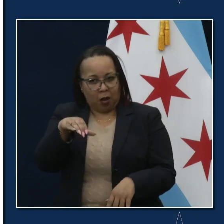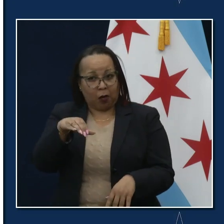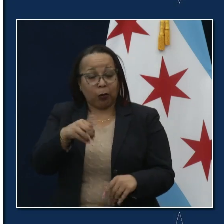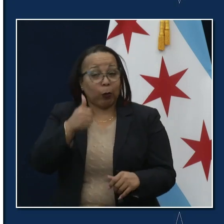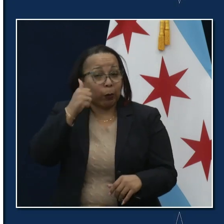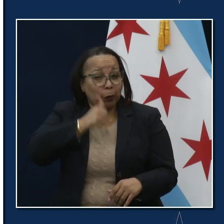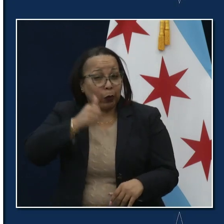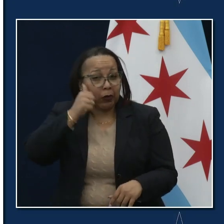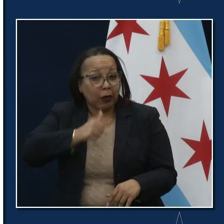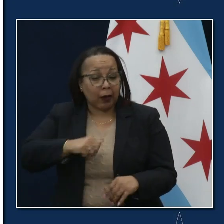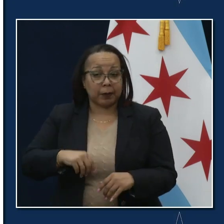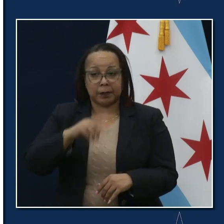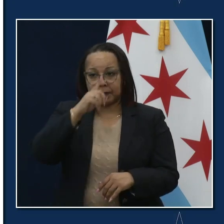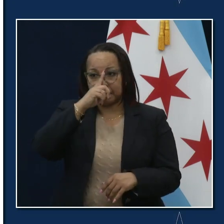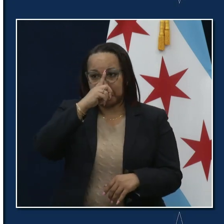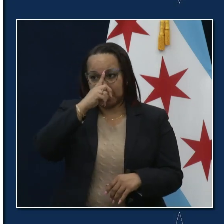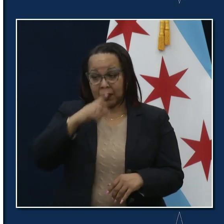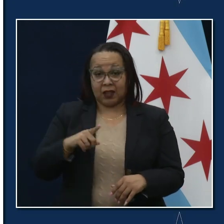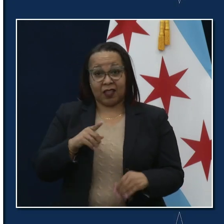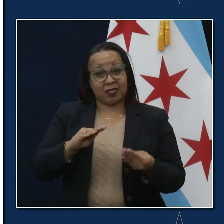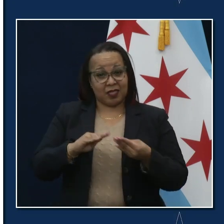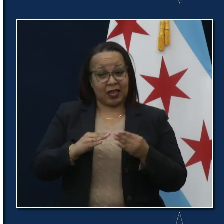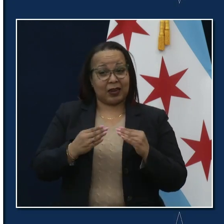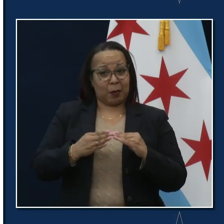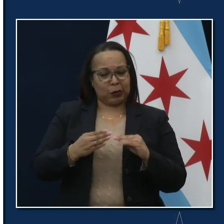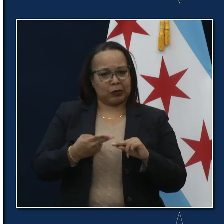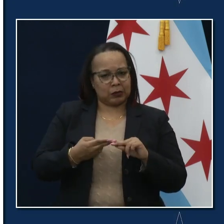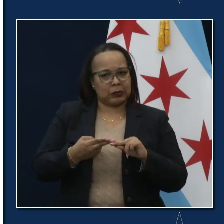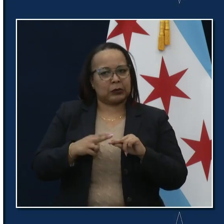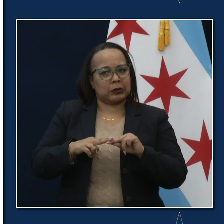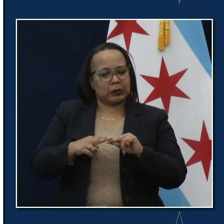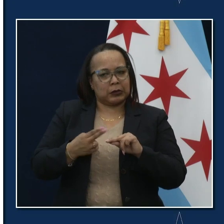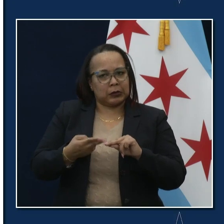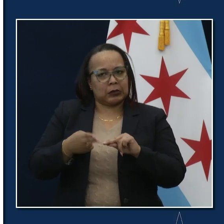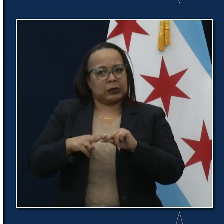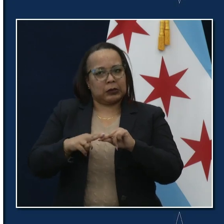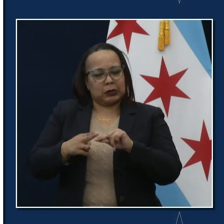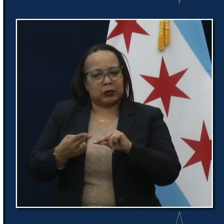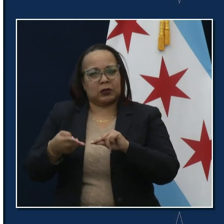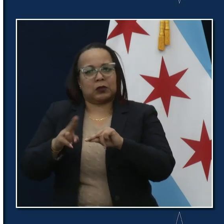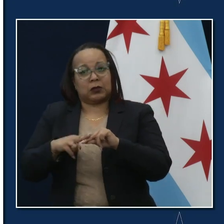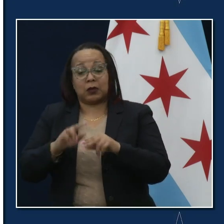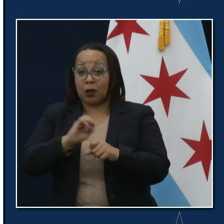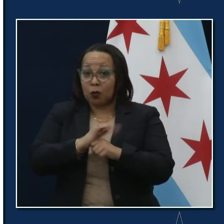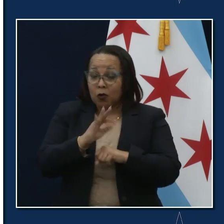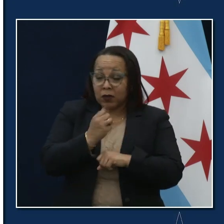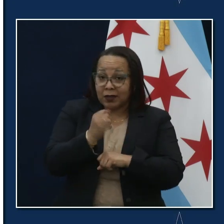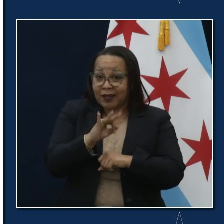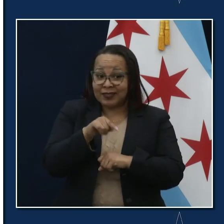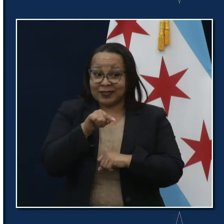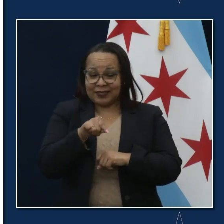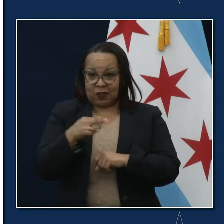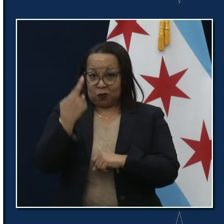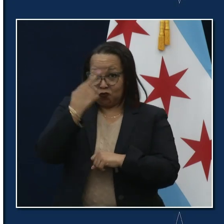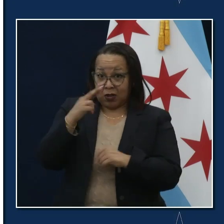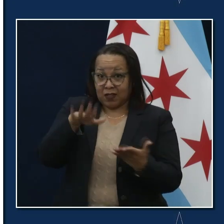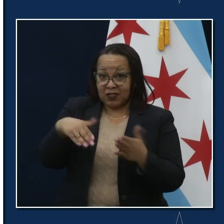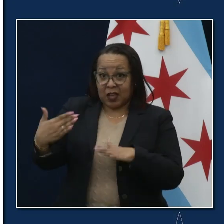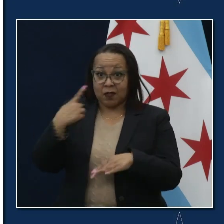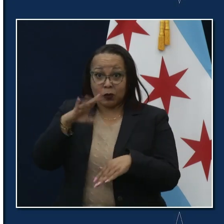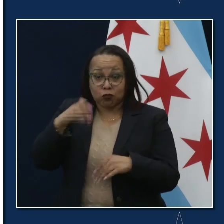per day. But the number does continue to grow, and COVID-19 remains a leading cause of death